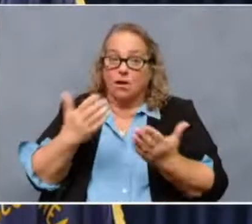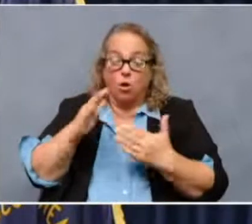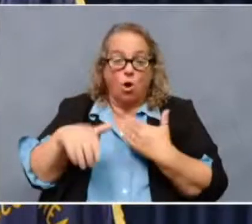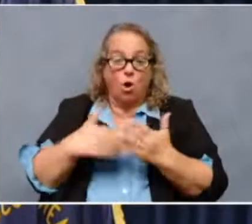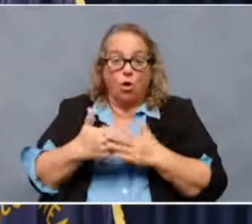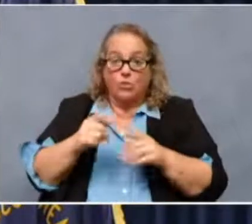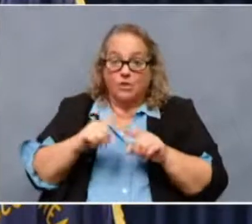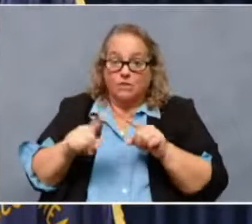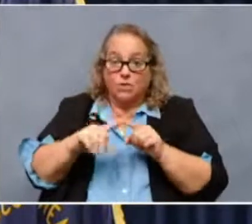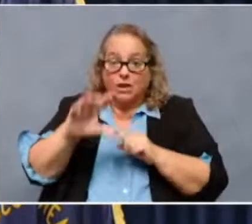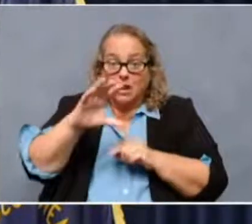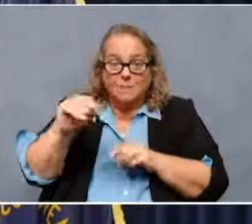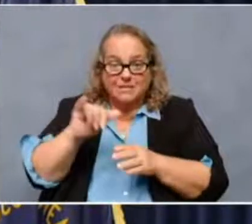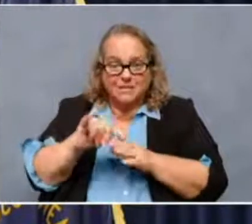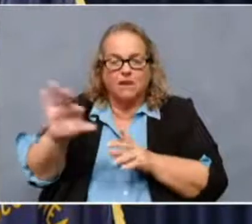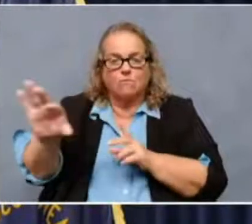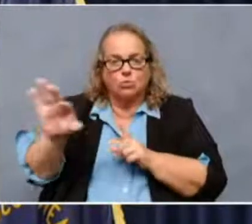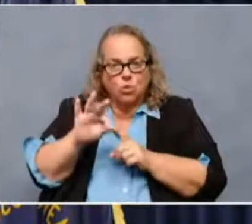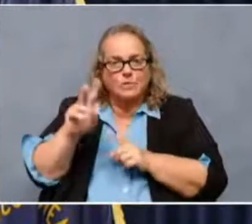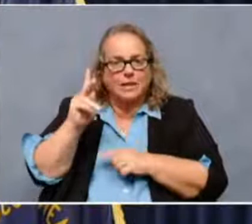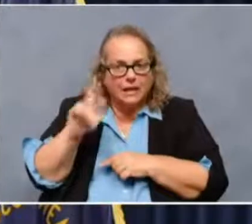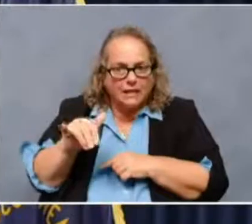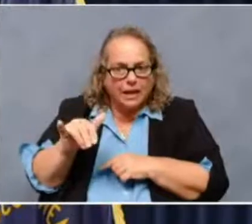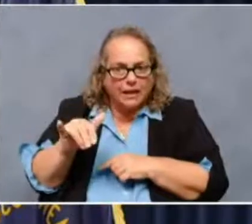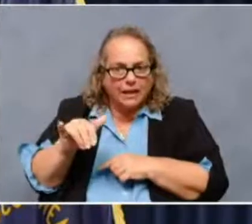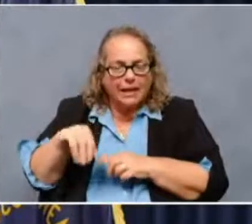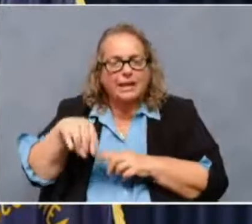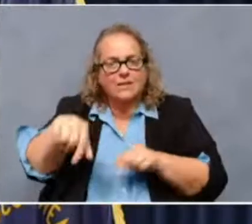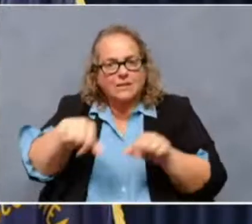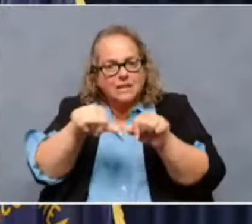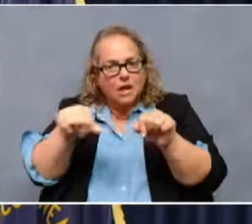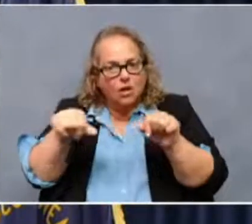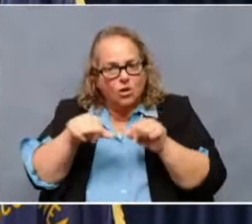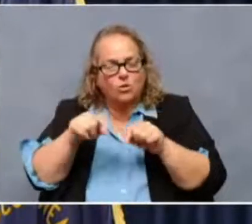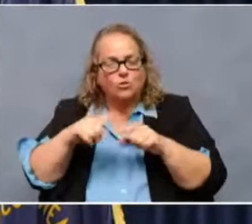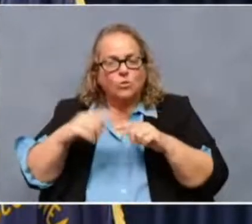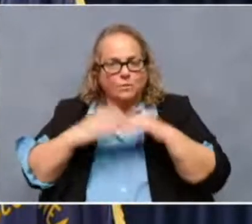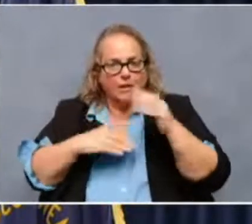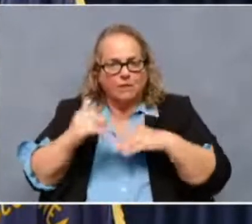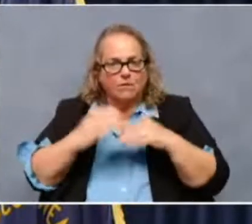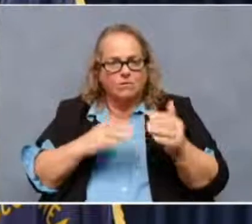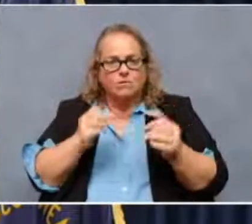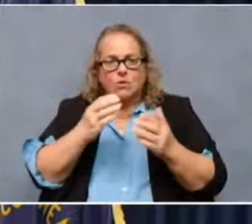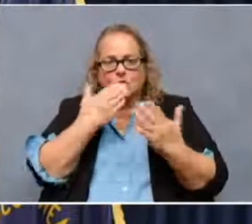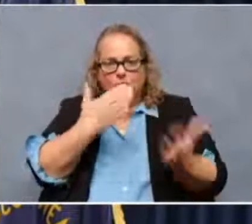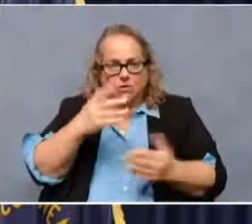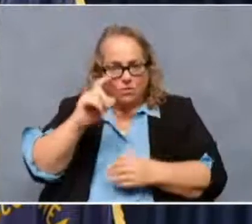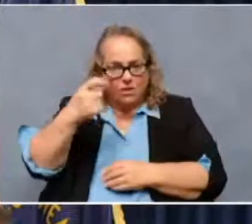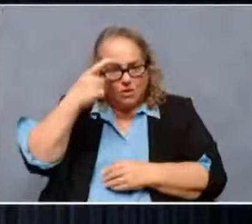companies have chosen Kentucky in this area to build on. So thank you, Governor. And